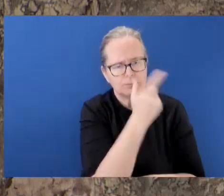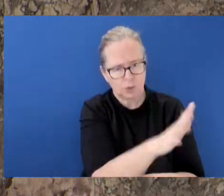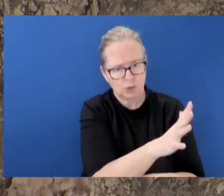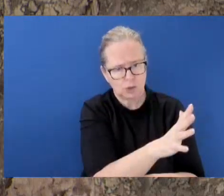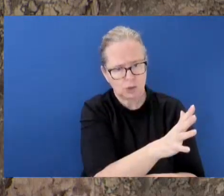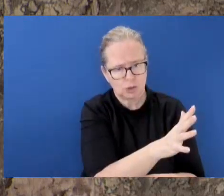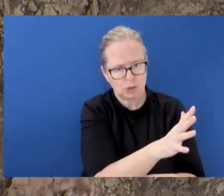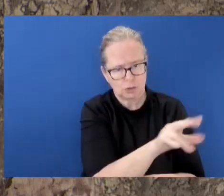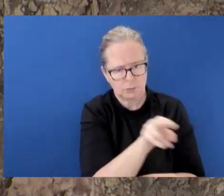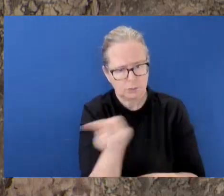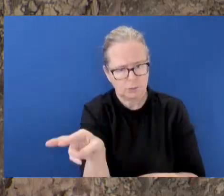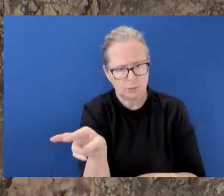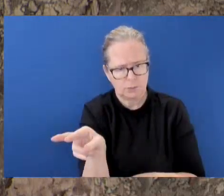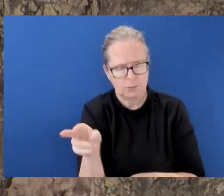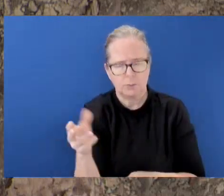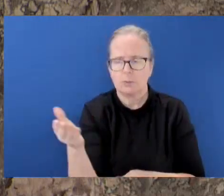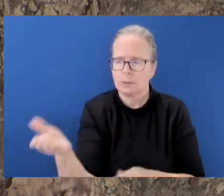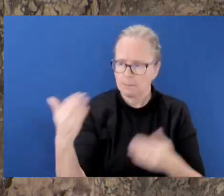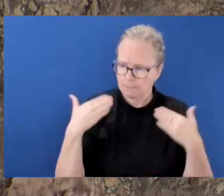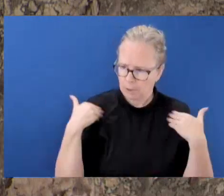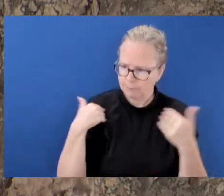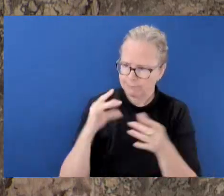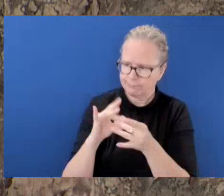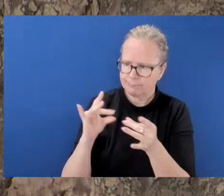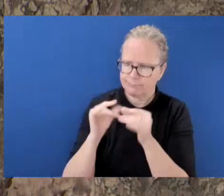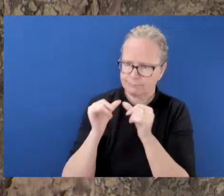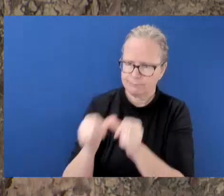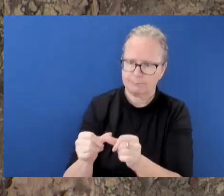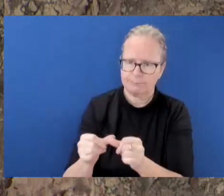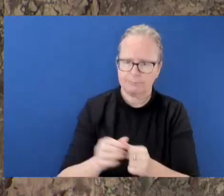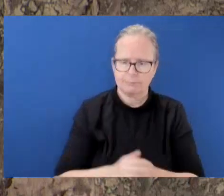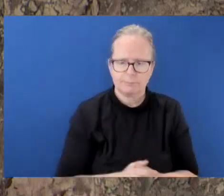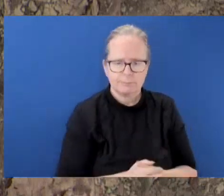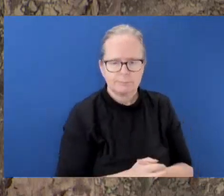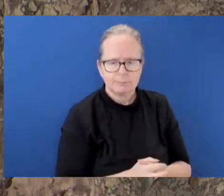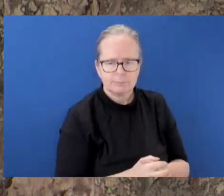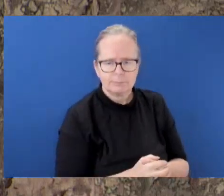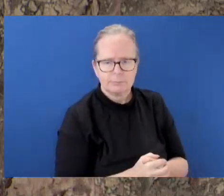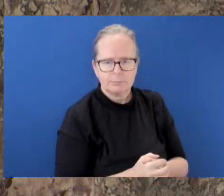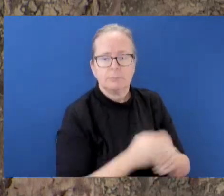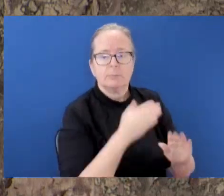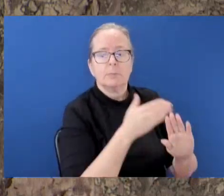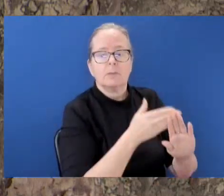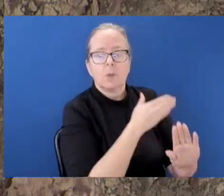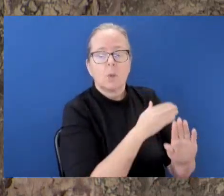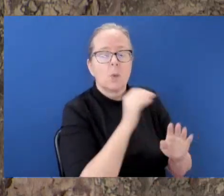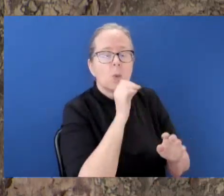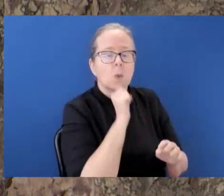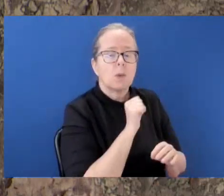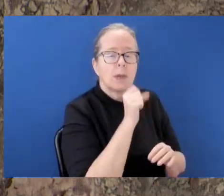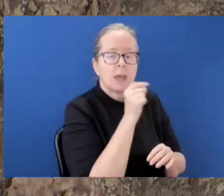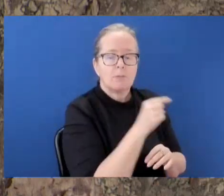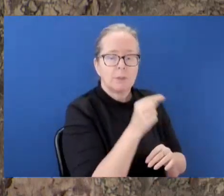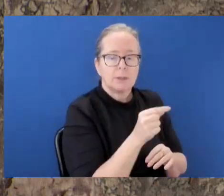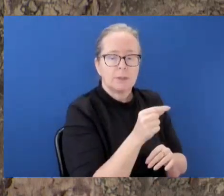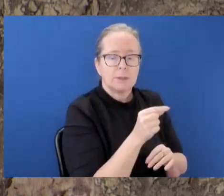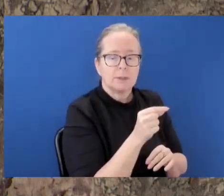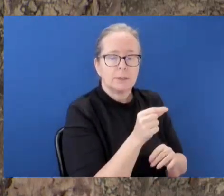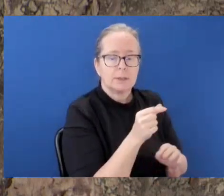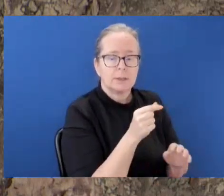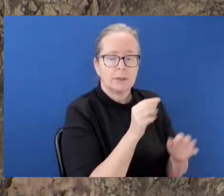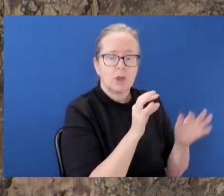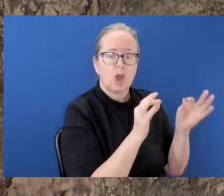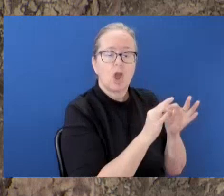Minister. Under their leadership, rates for the average family skyrocketed by 80%.